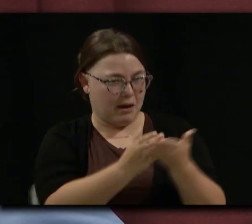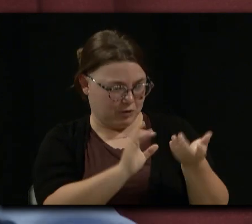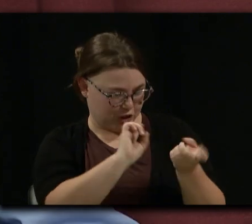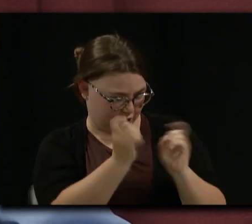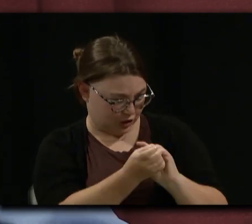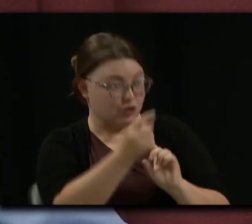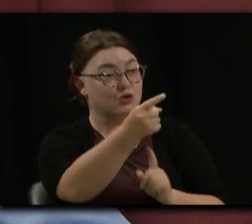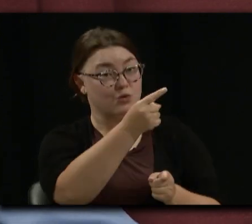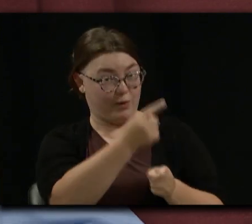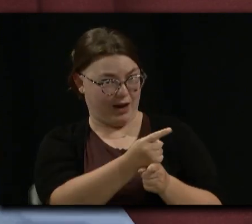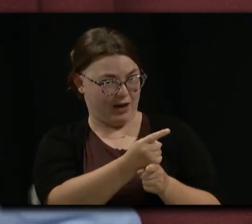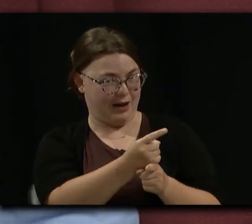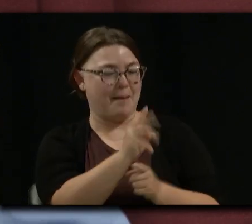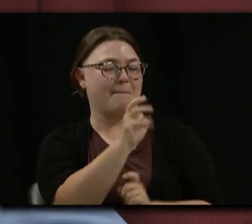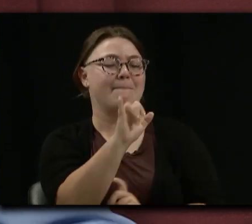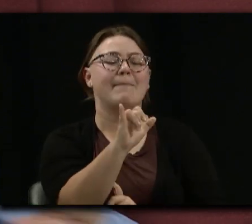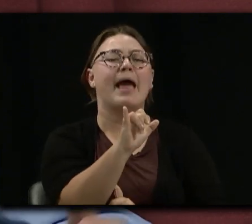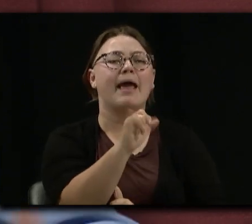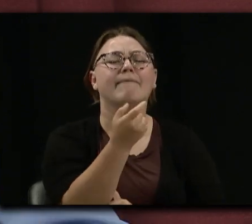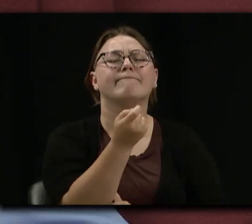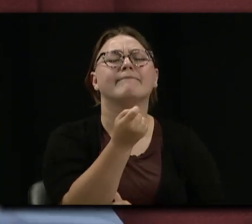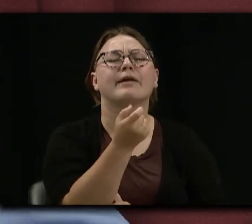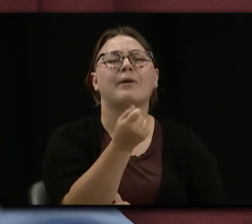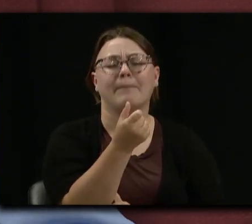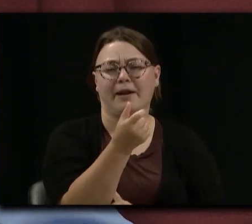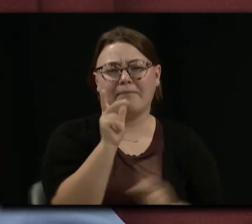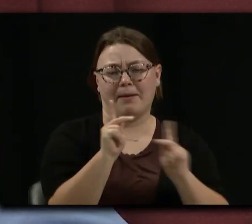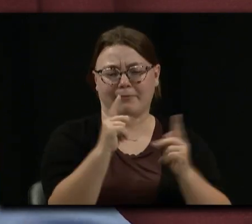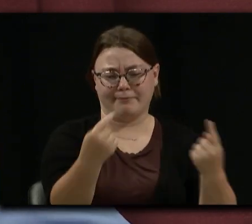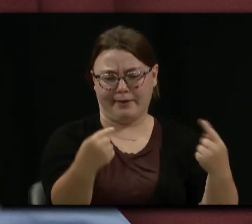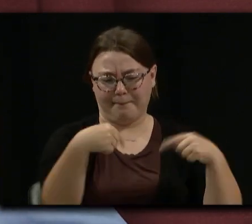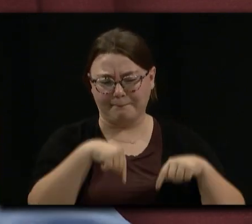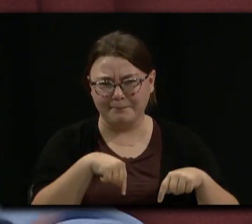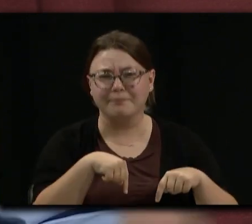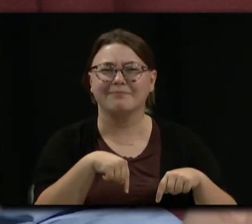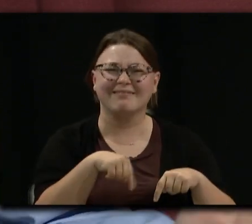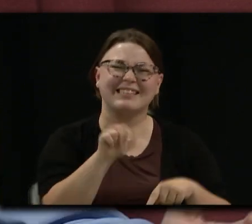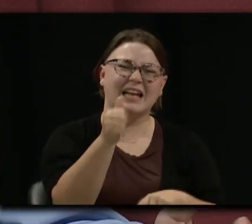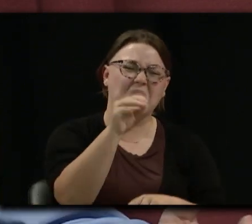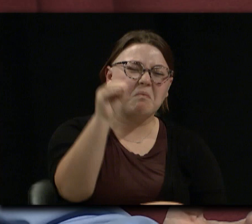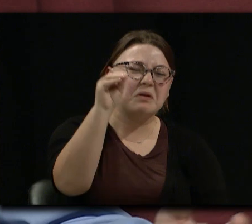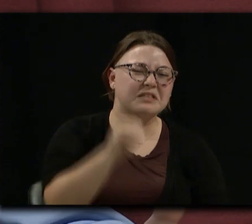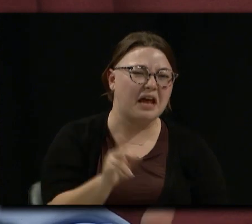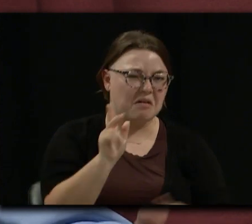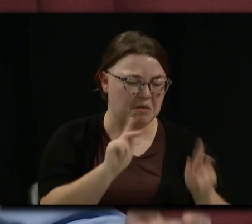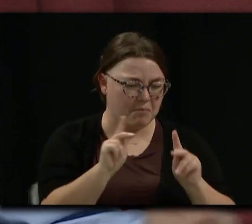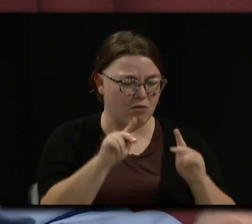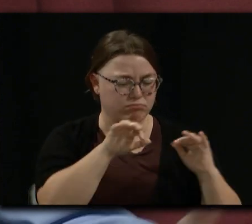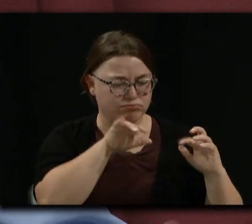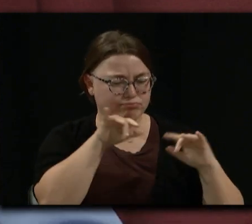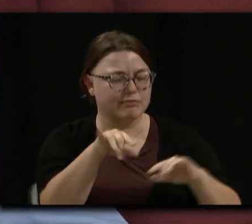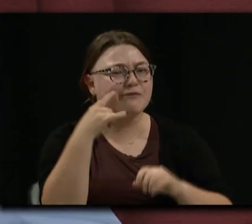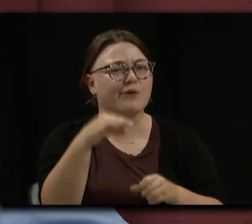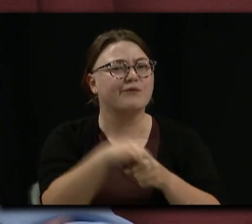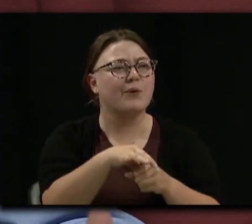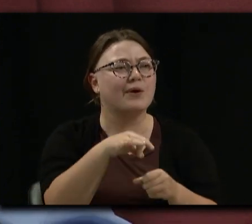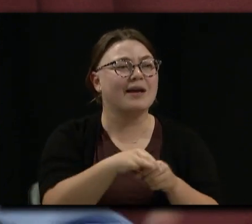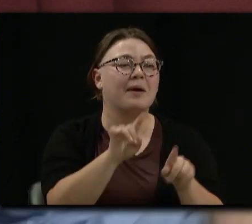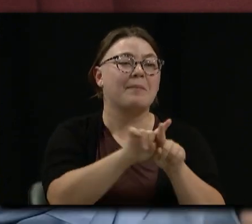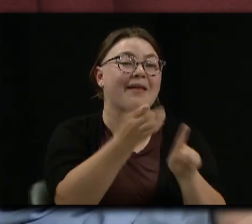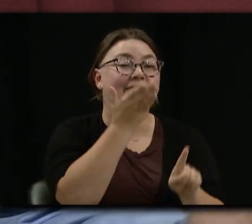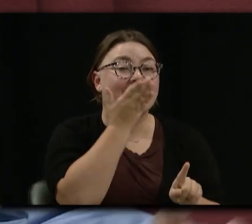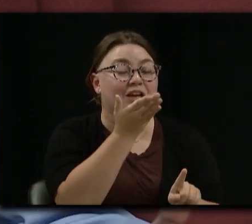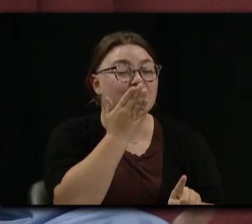have a small turnout, just a little over 10%. But we, thanks to the voters, not only in Montgomery County, around the